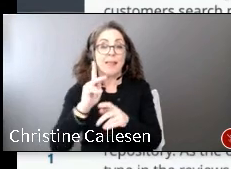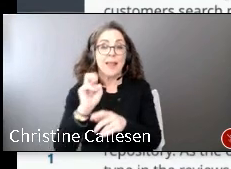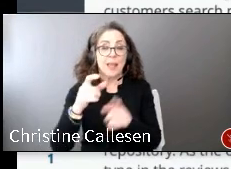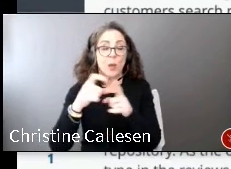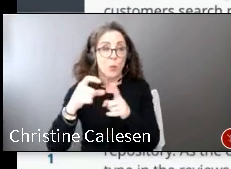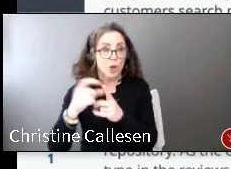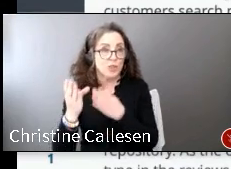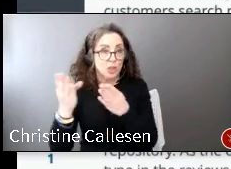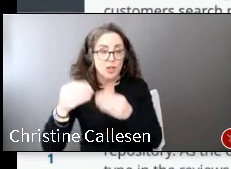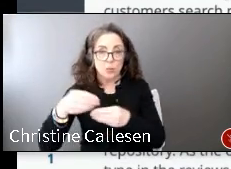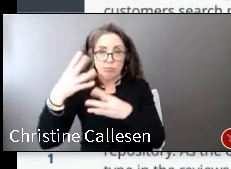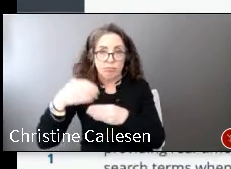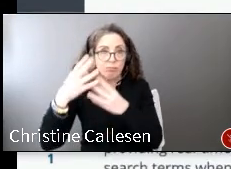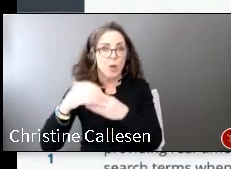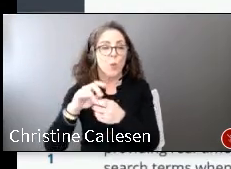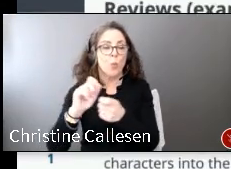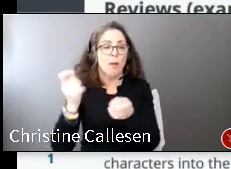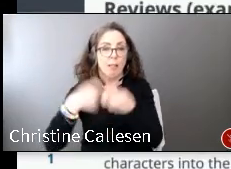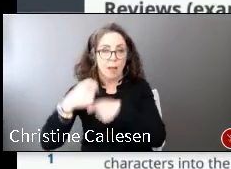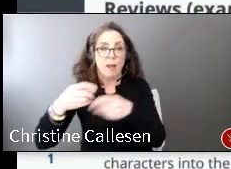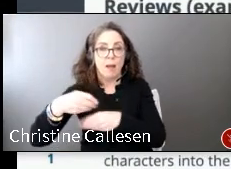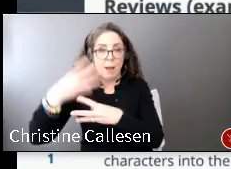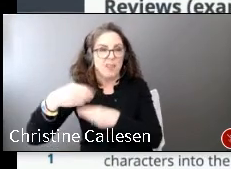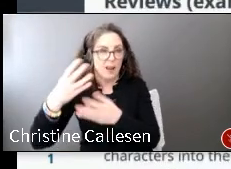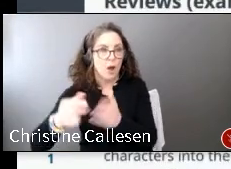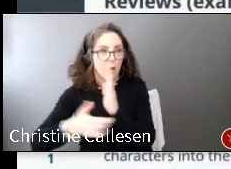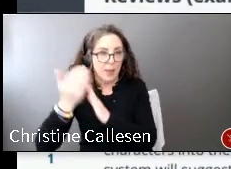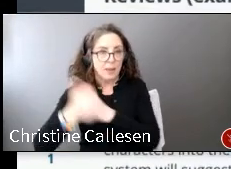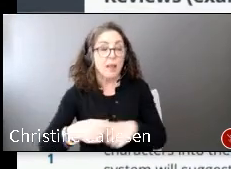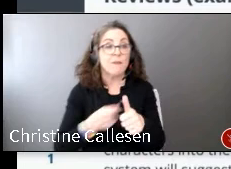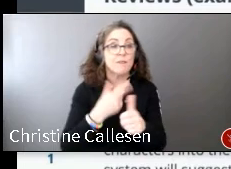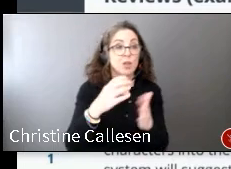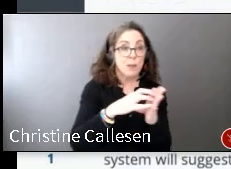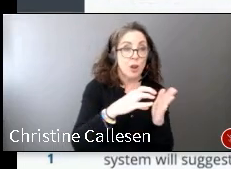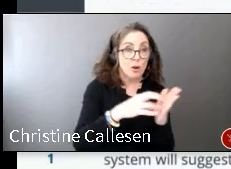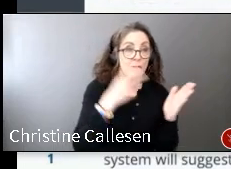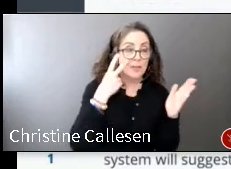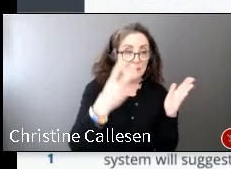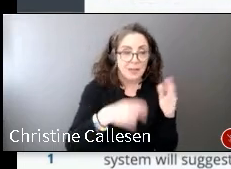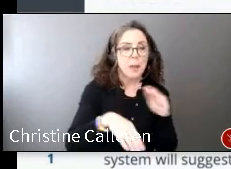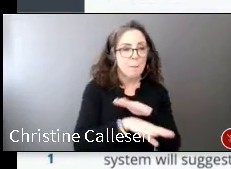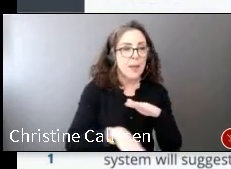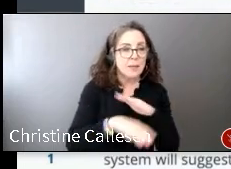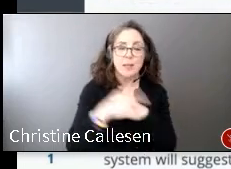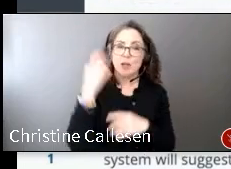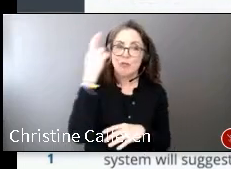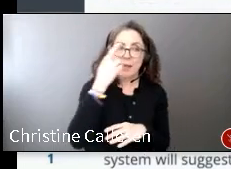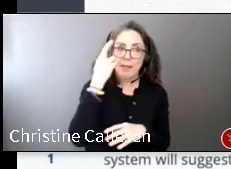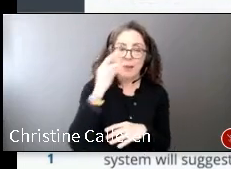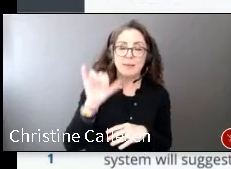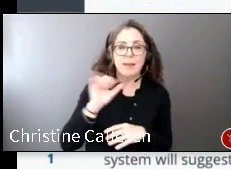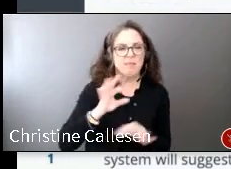suggestions will update automatically. Okay, from the first paragraph, I can see we're basically realizing a